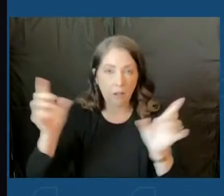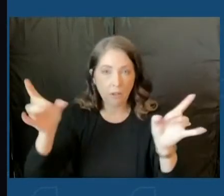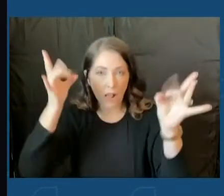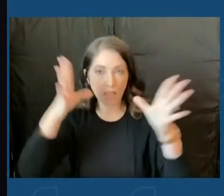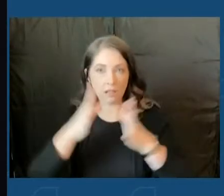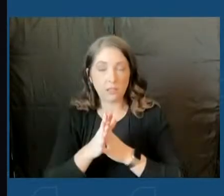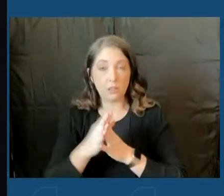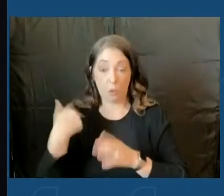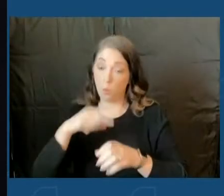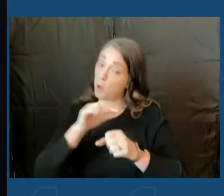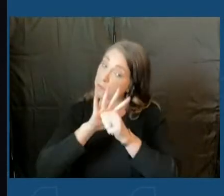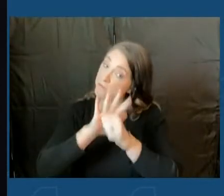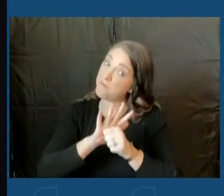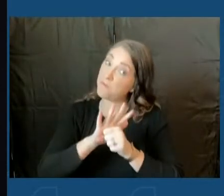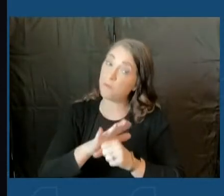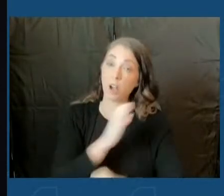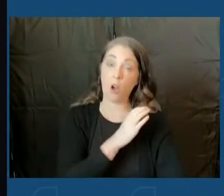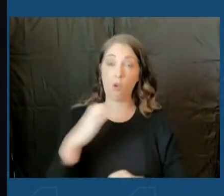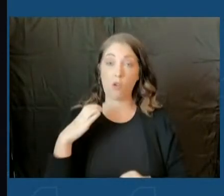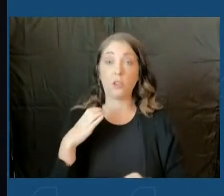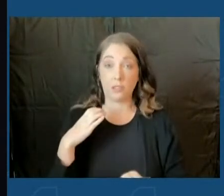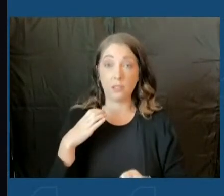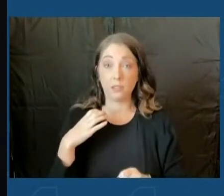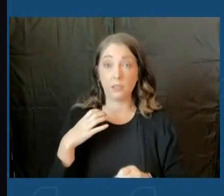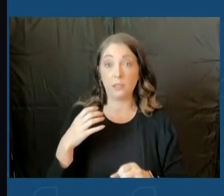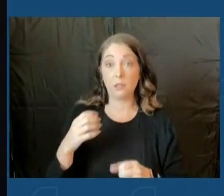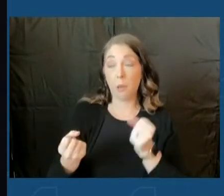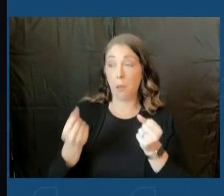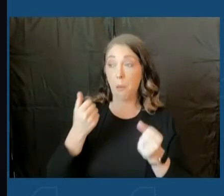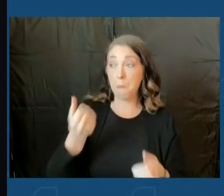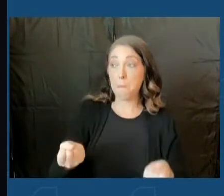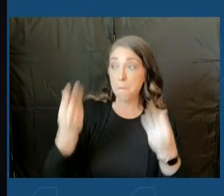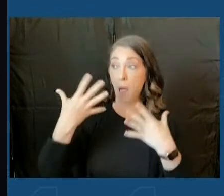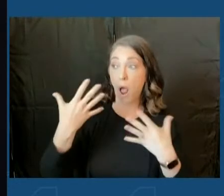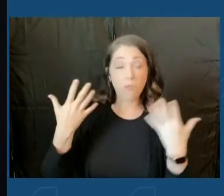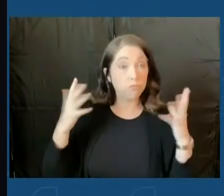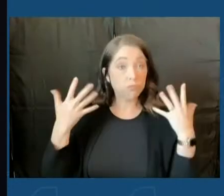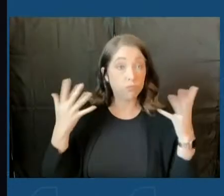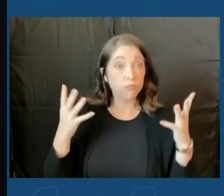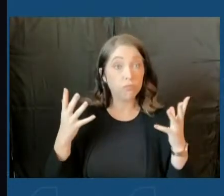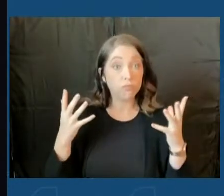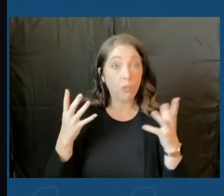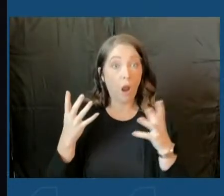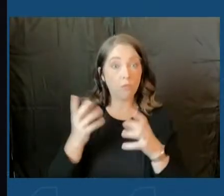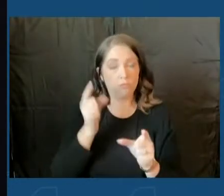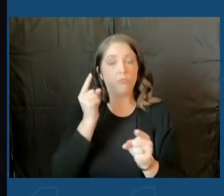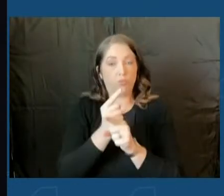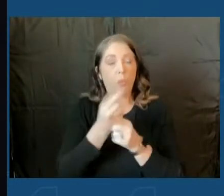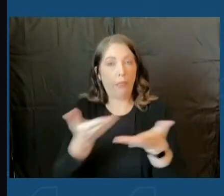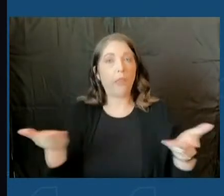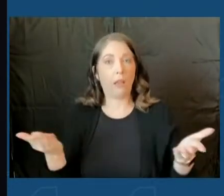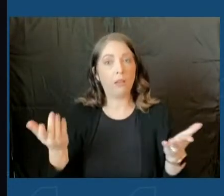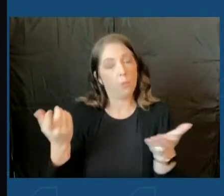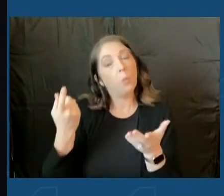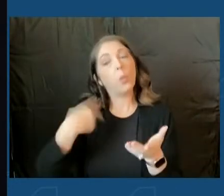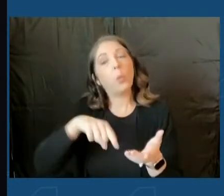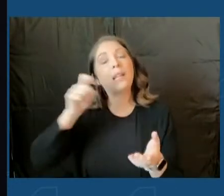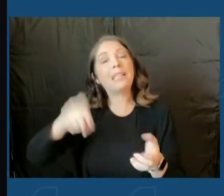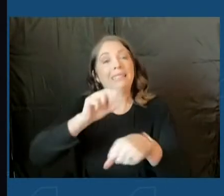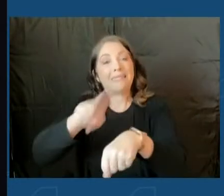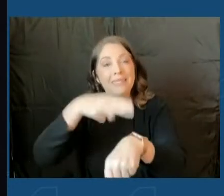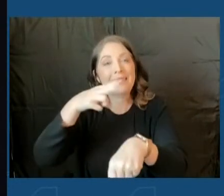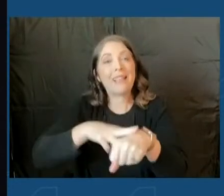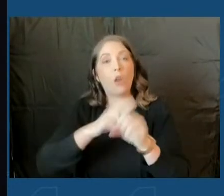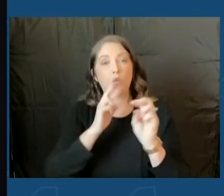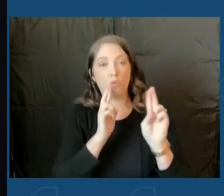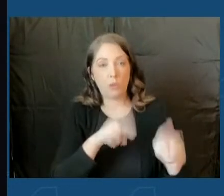of our members from the New York delegation have already done the right thing, but we need them to provide a national response. And maybe it takes